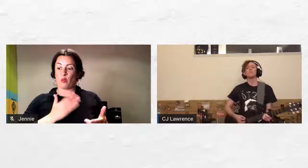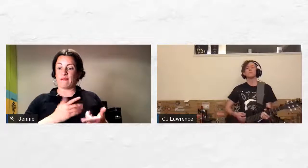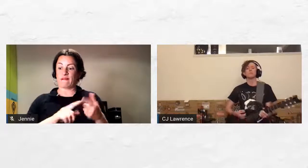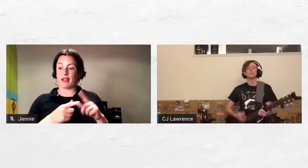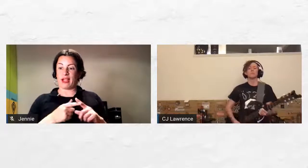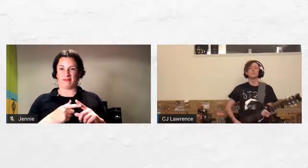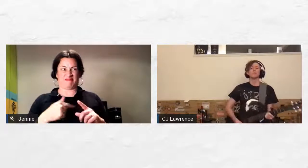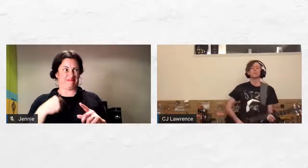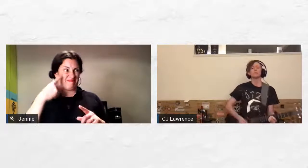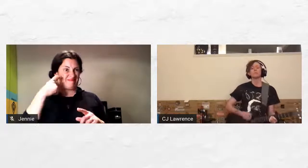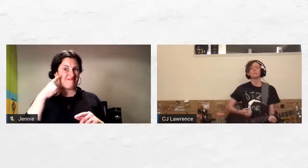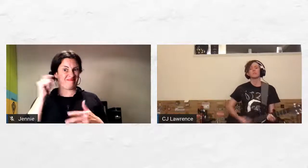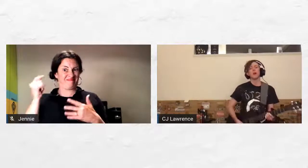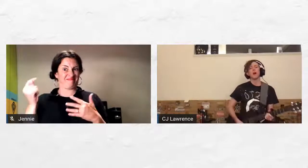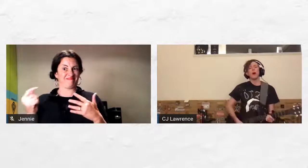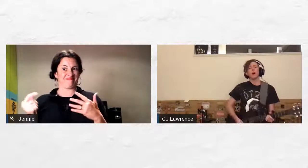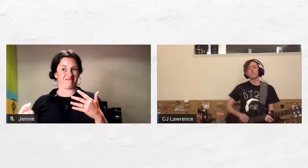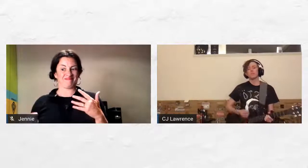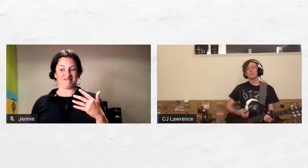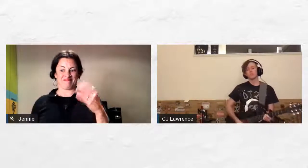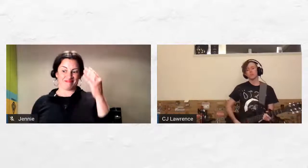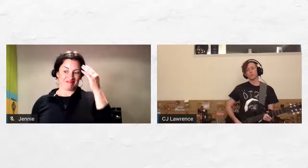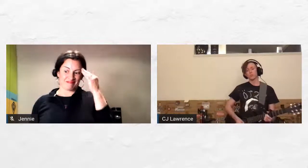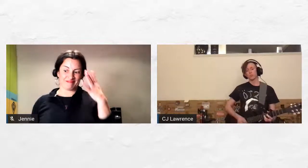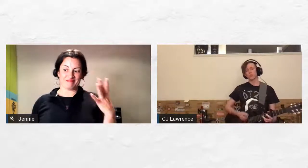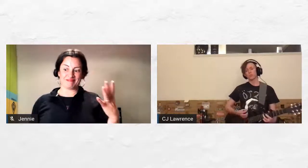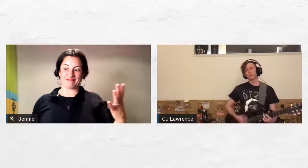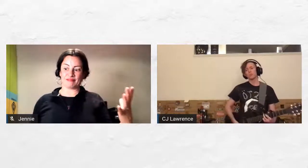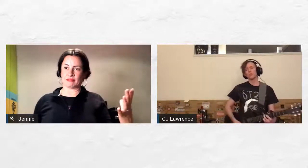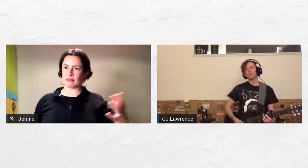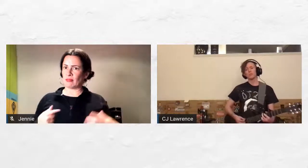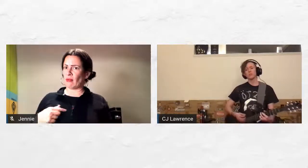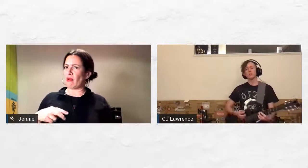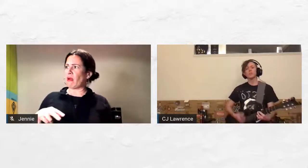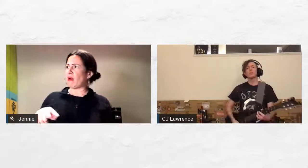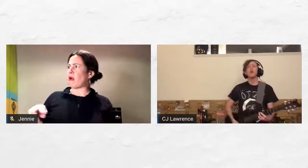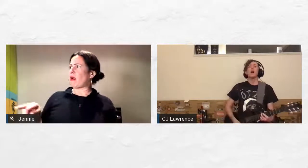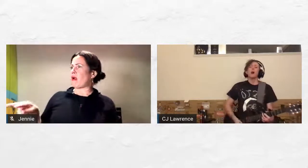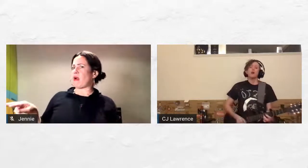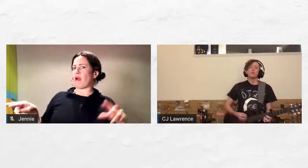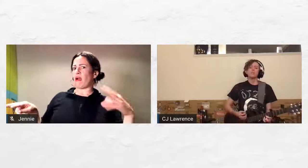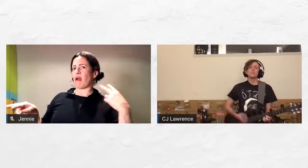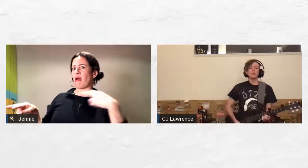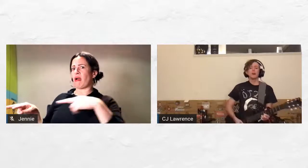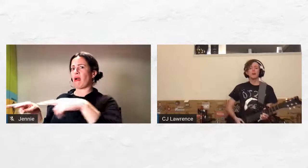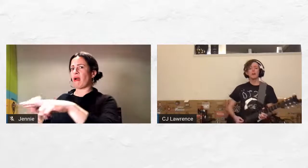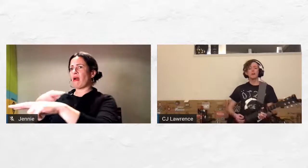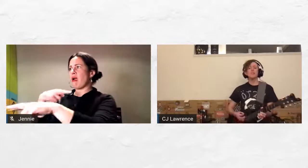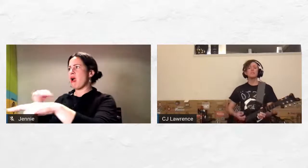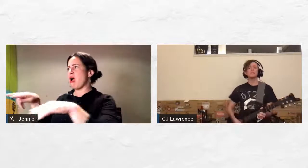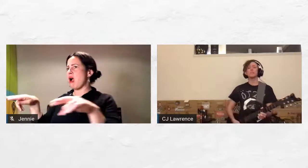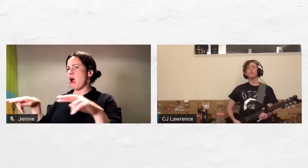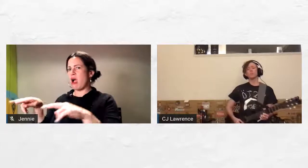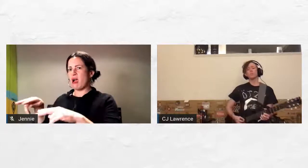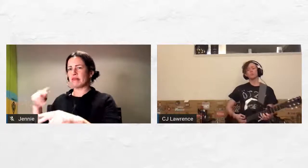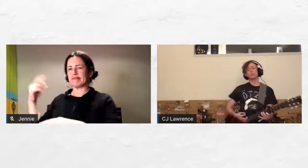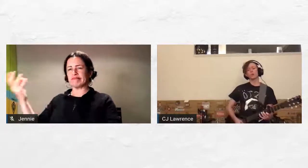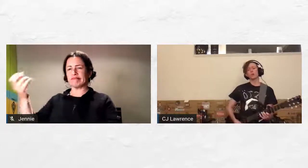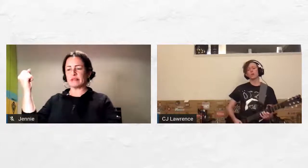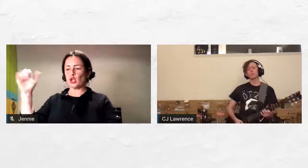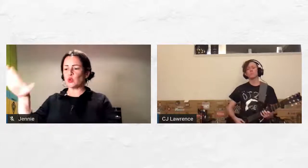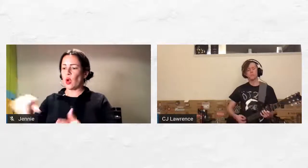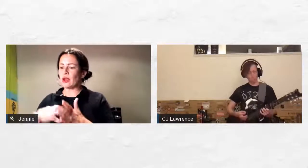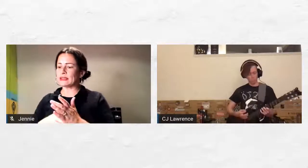my fears. They took your key and said